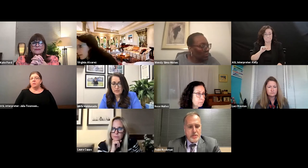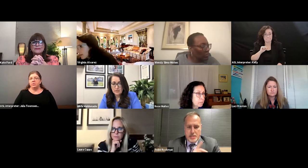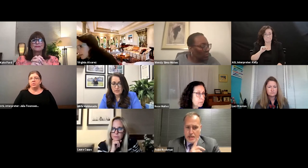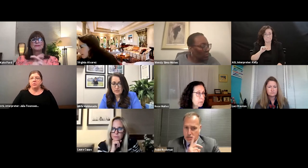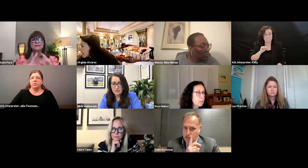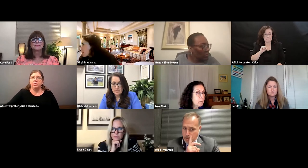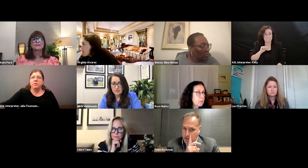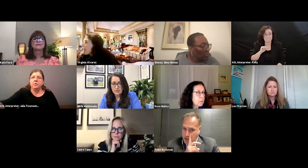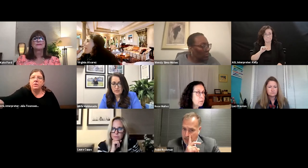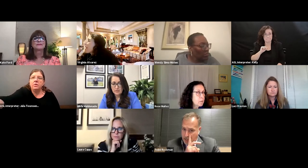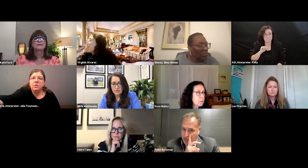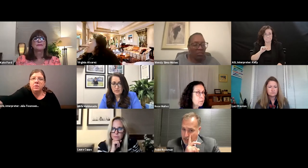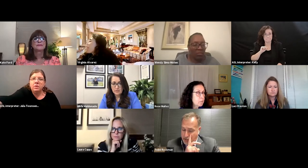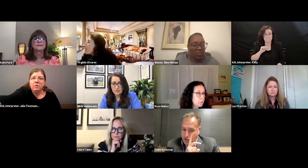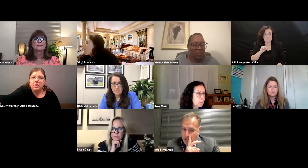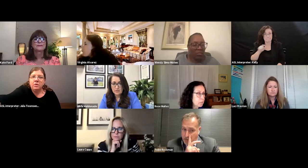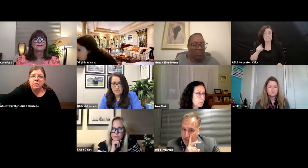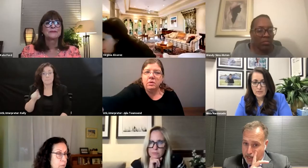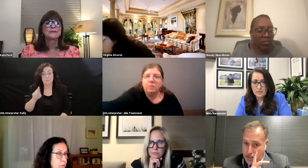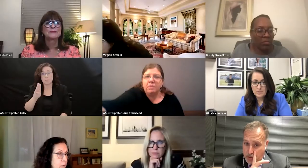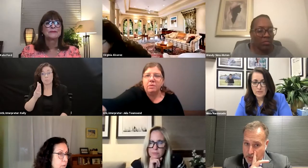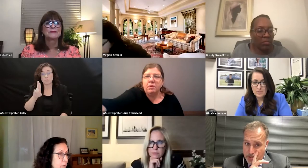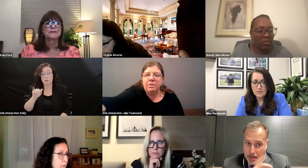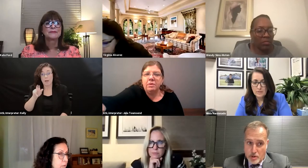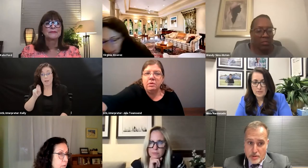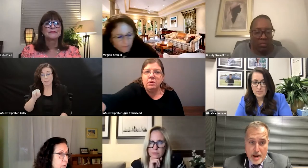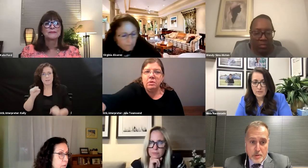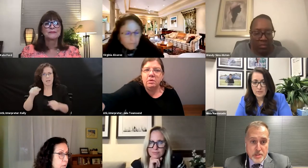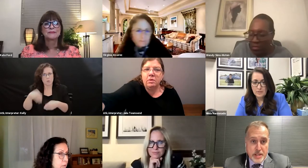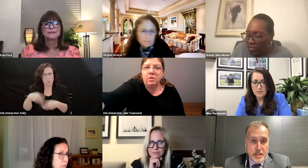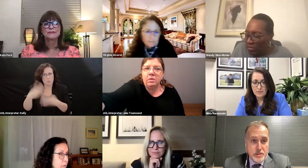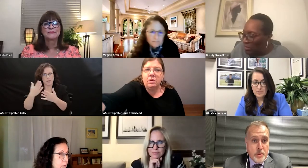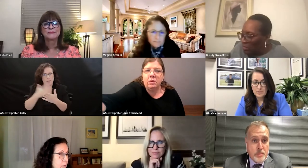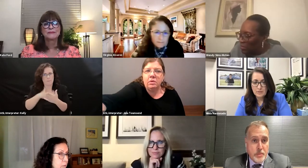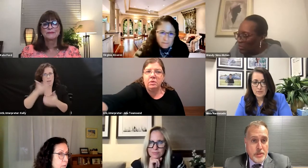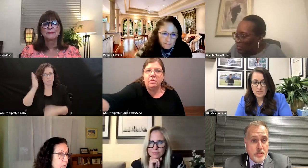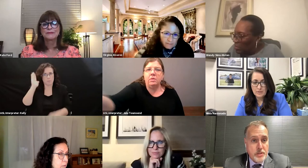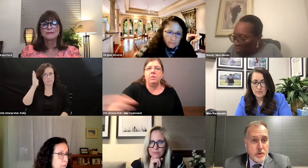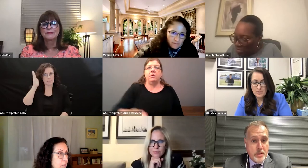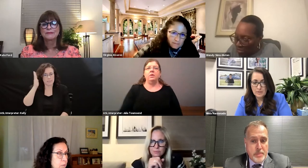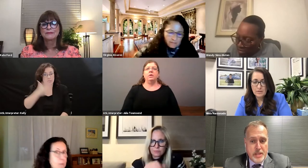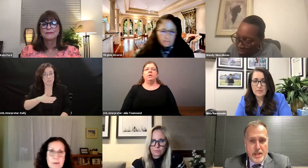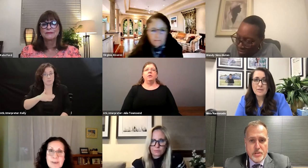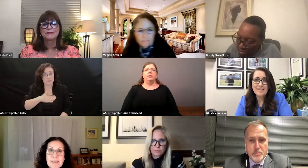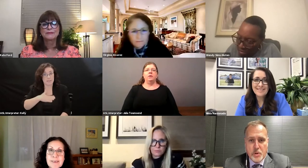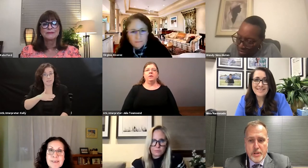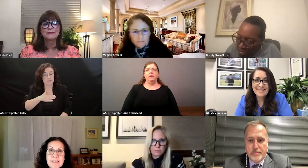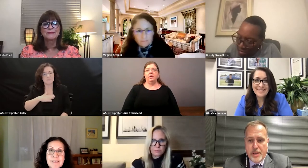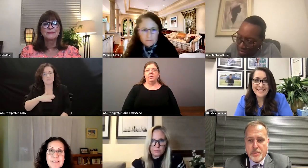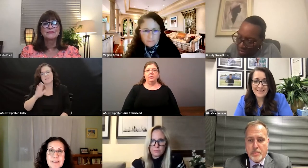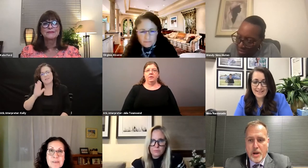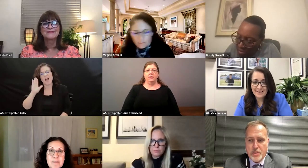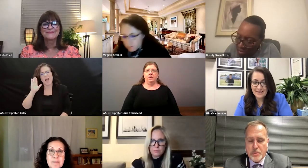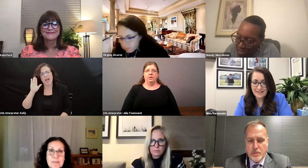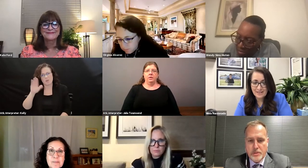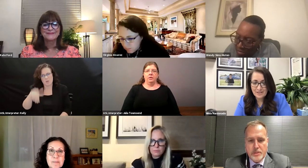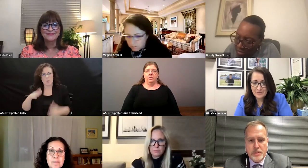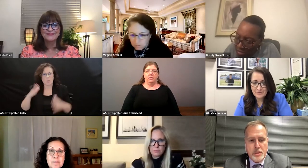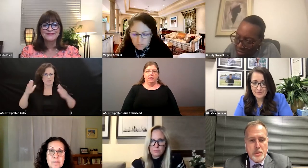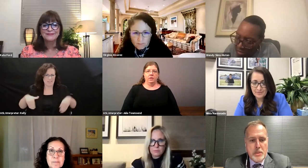my presentation as he's doing that i just want to say i know the hours late so i'm going to try to be as brief as